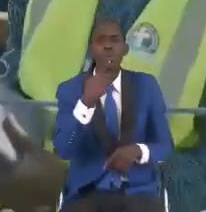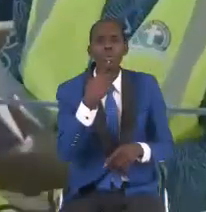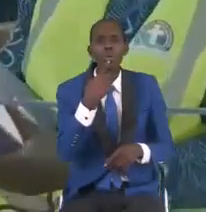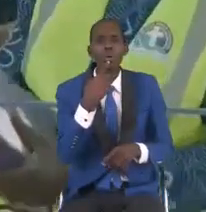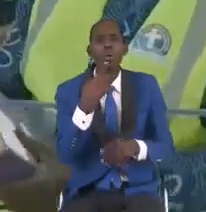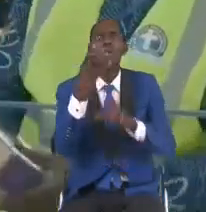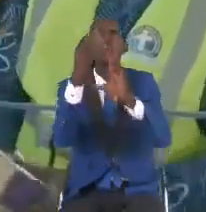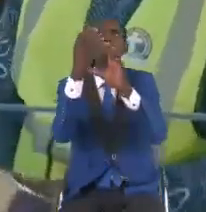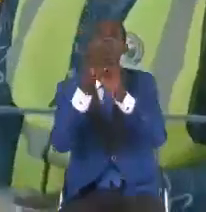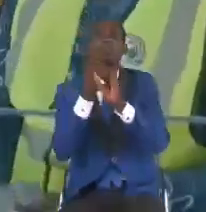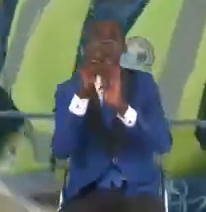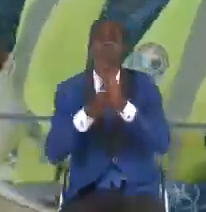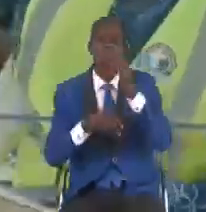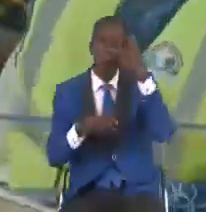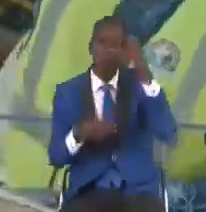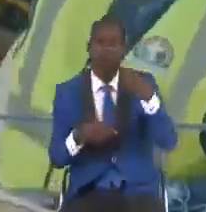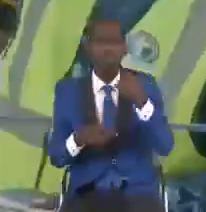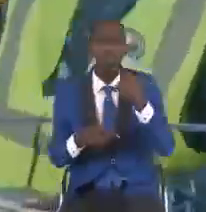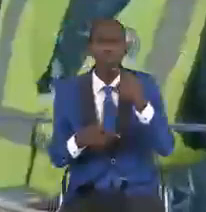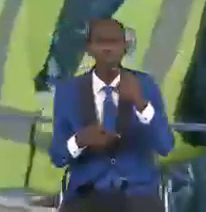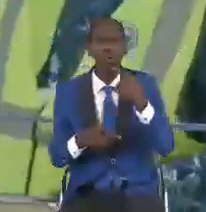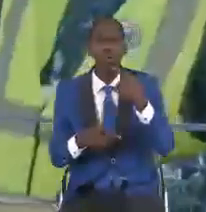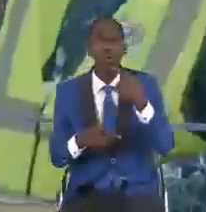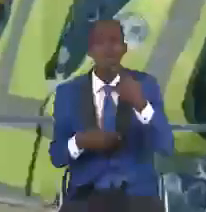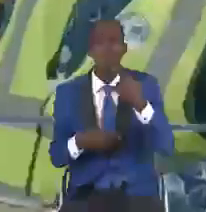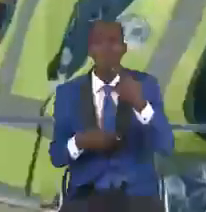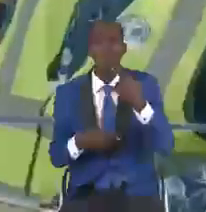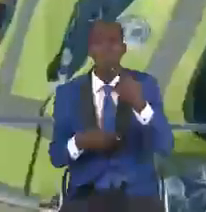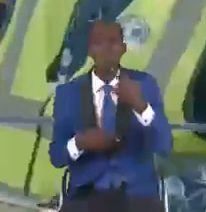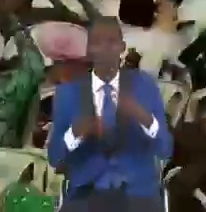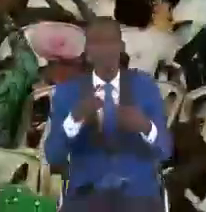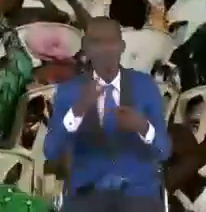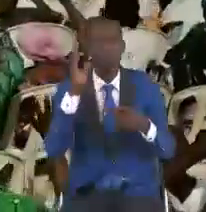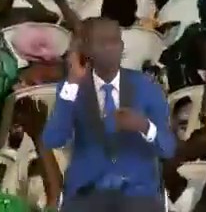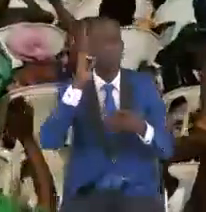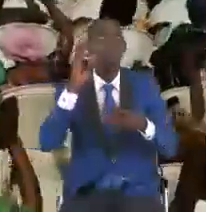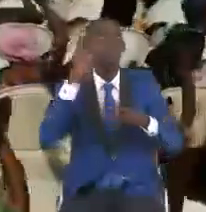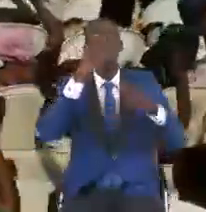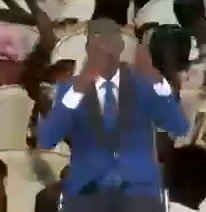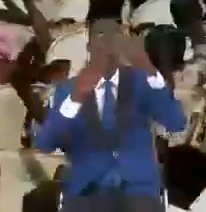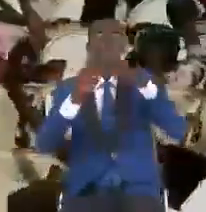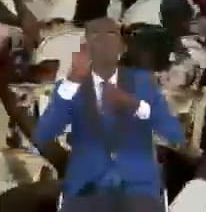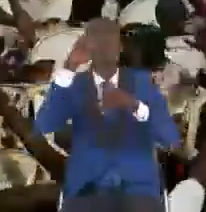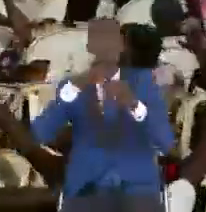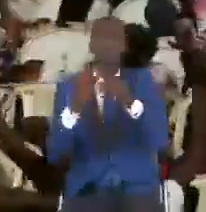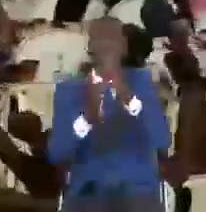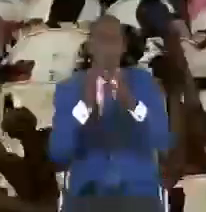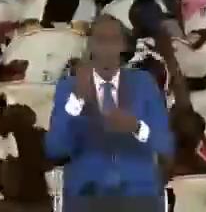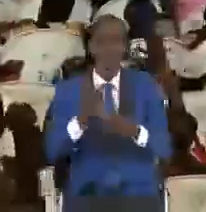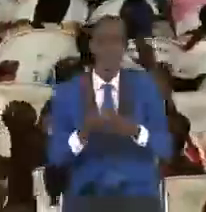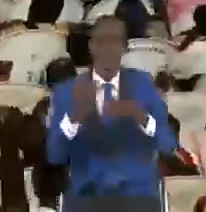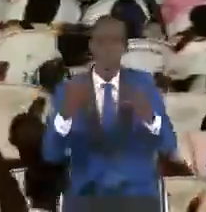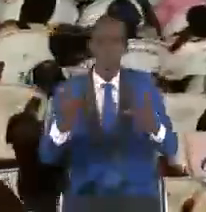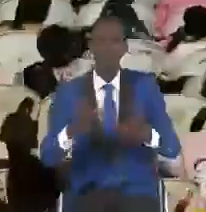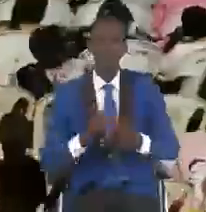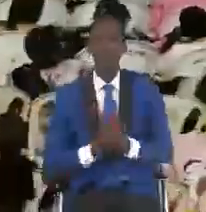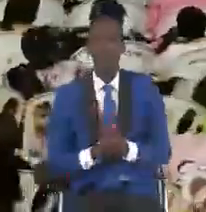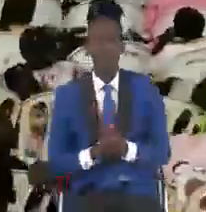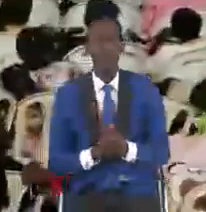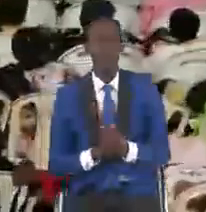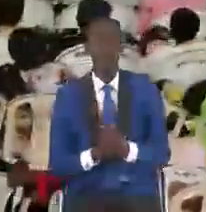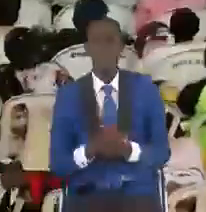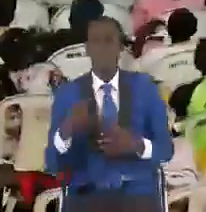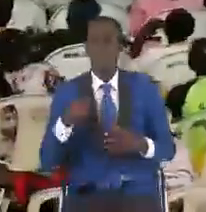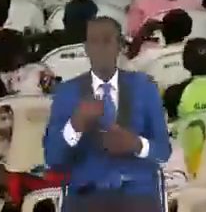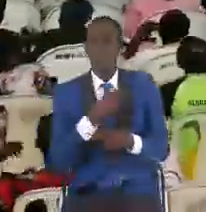Achievement. Up. You're climbing Jesus' name. Now, we cannot go